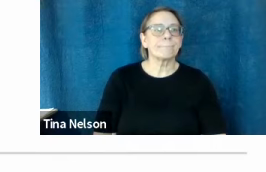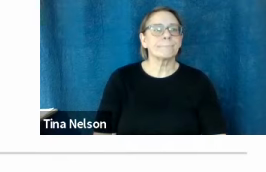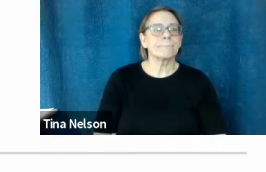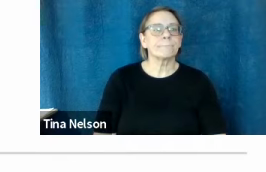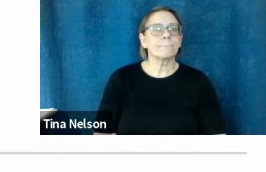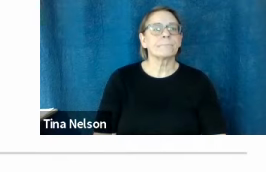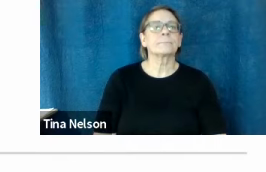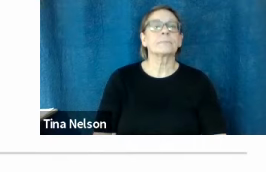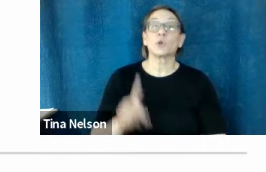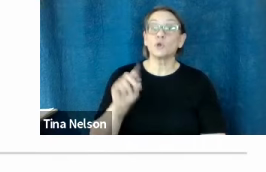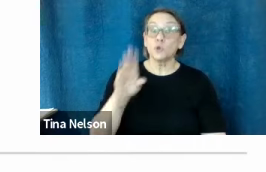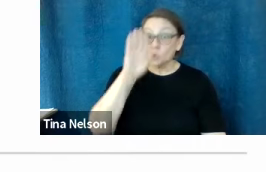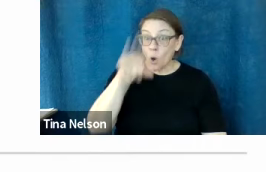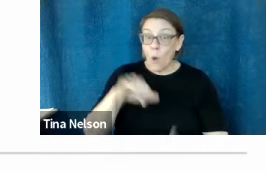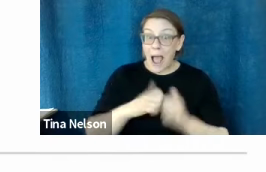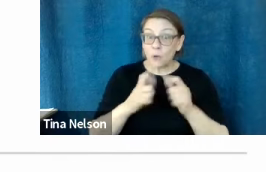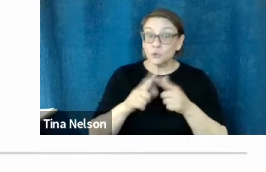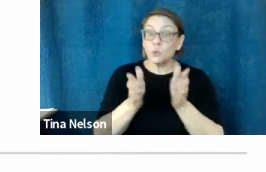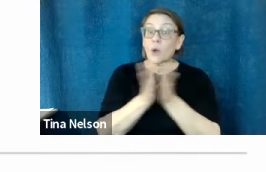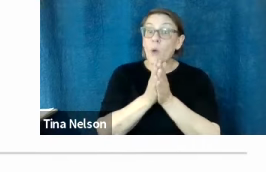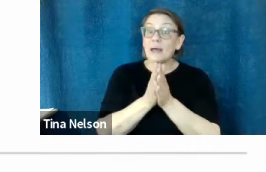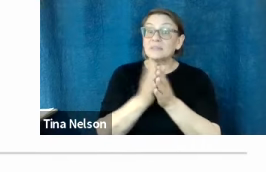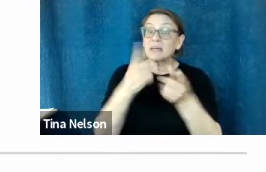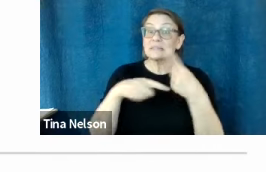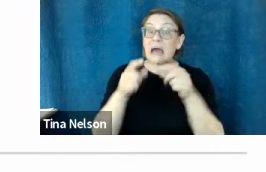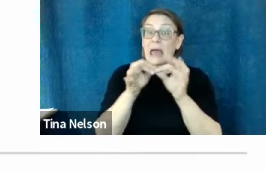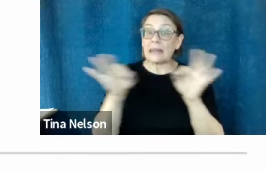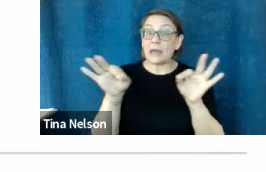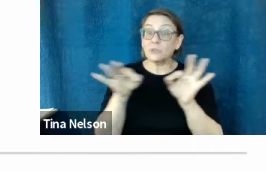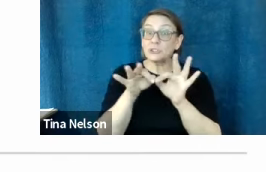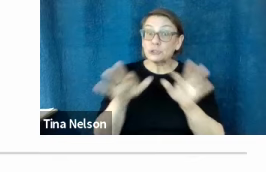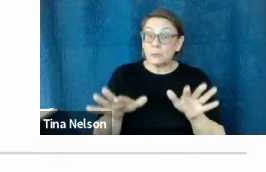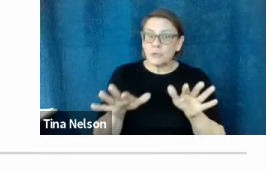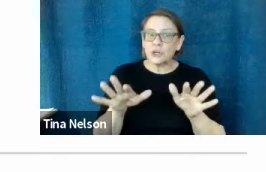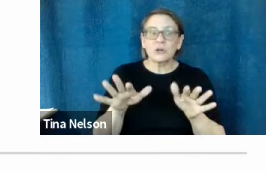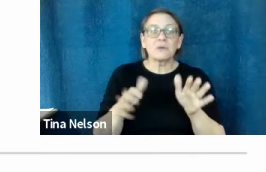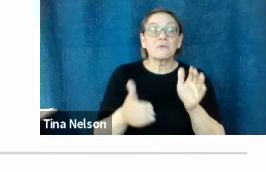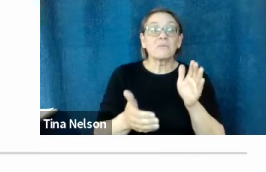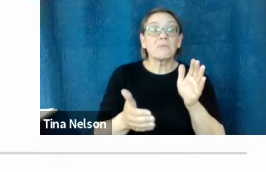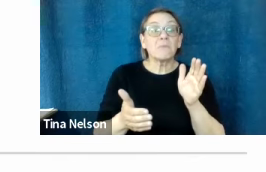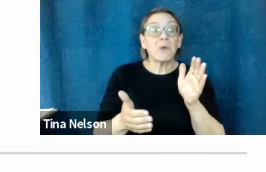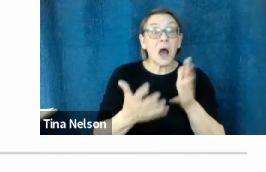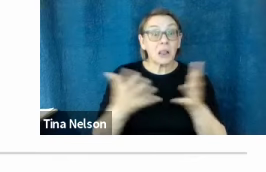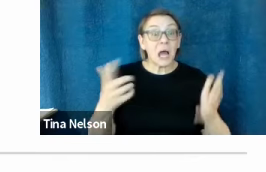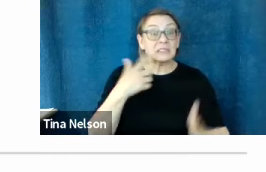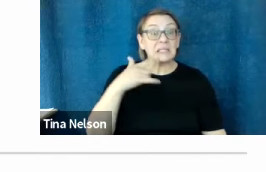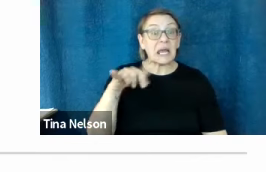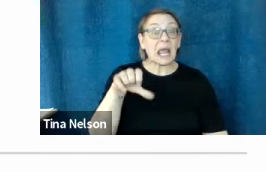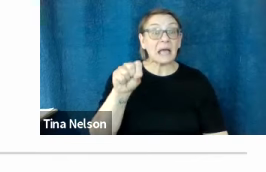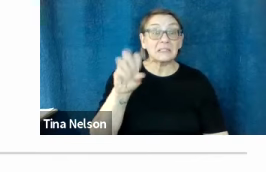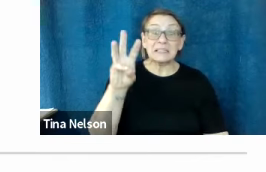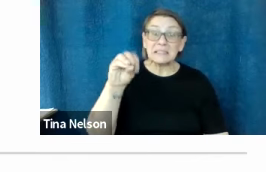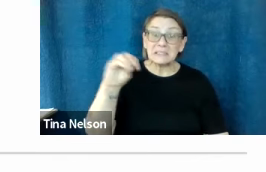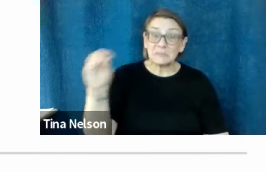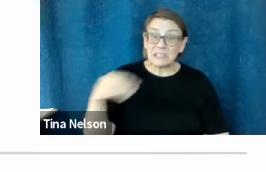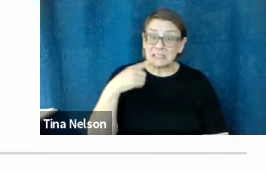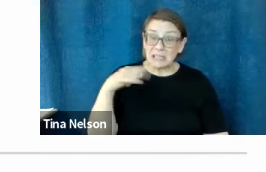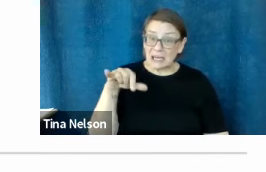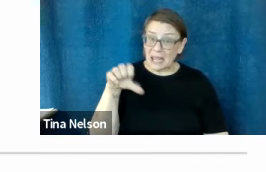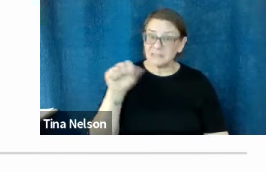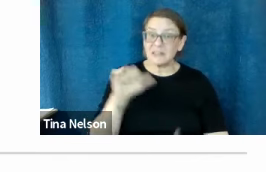So do you know how to request a sign language interpreter? Almost 60% says, said yes. So that's a great thing to know is our